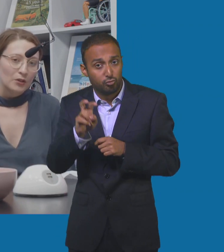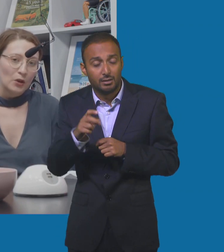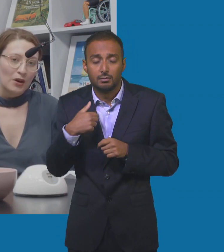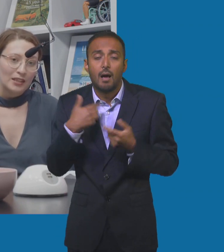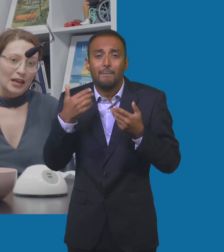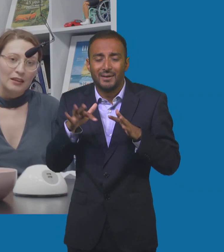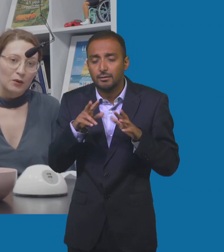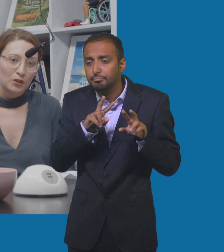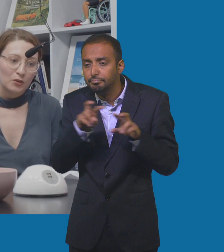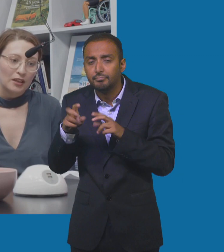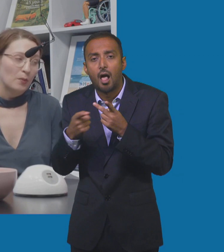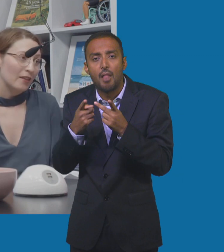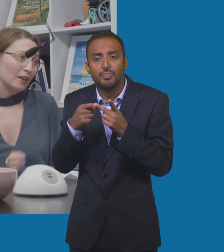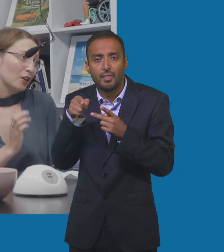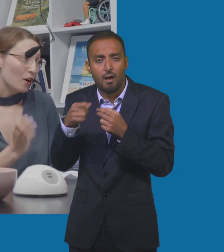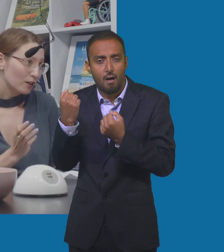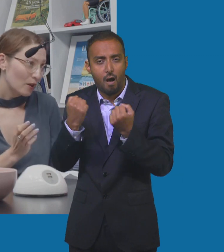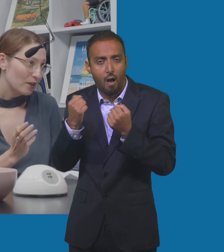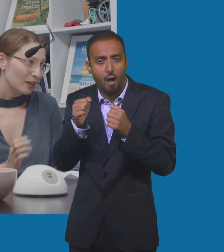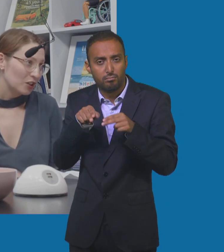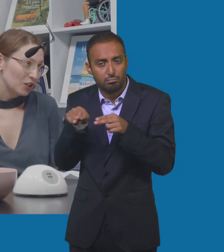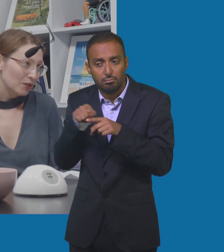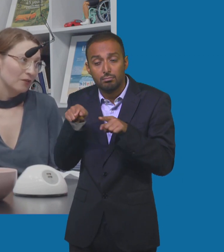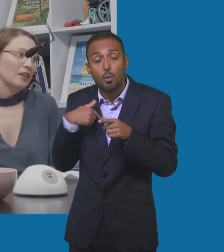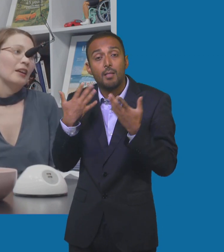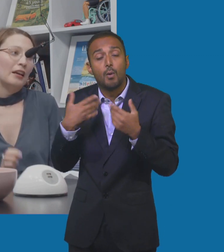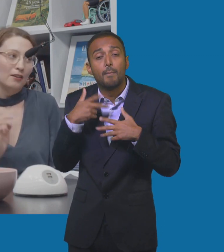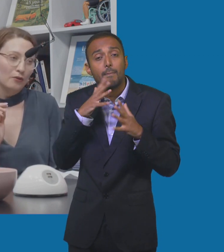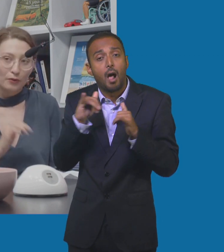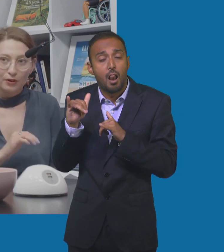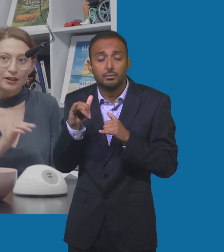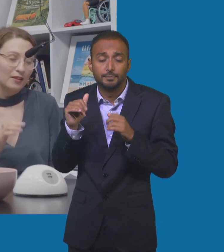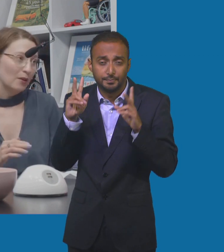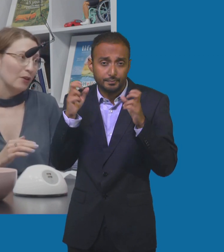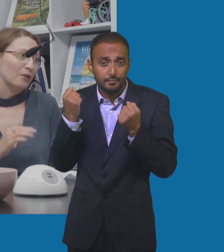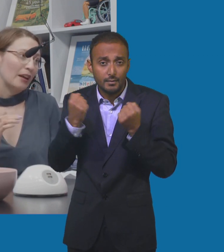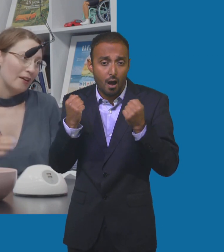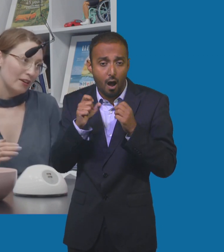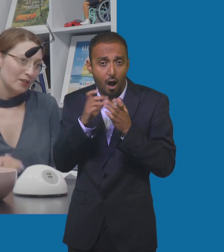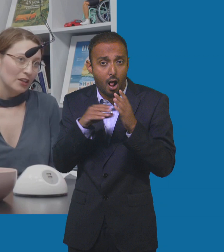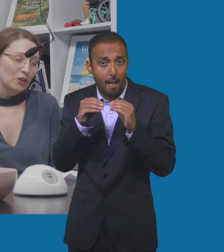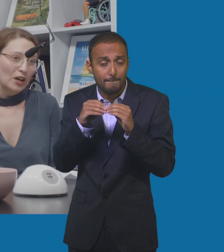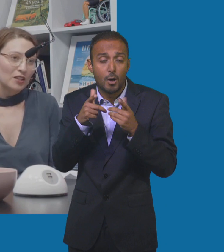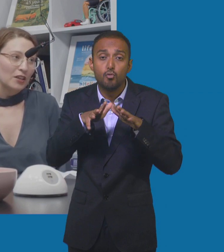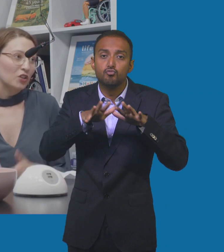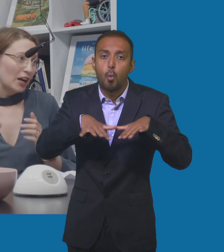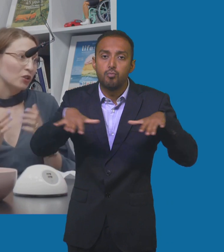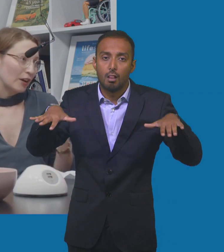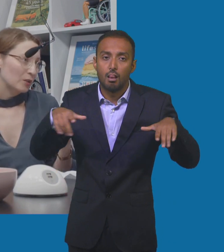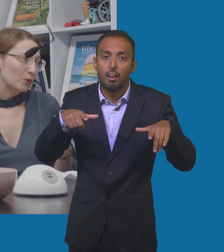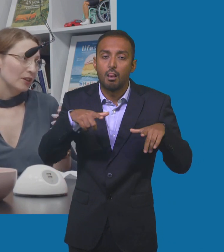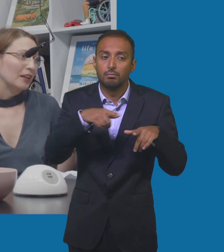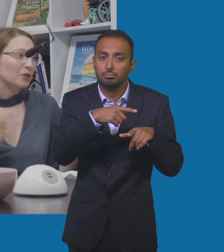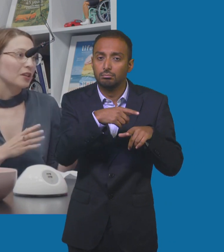models. So one exciting thing we're doing is piloting a car club initiative in rural and semi-rural areas, trying to see if